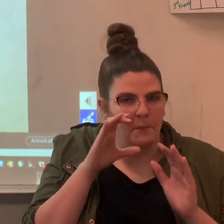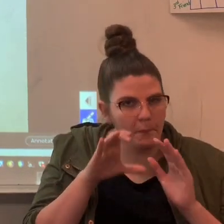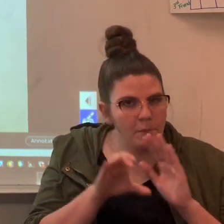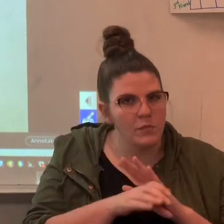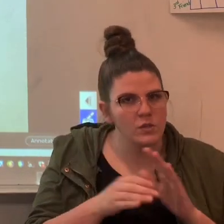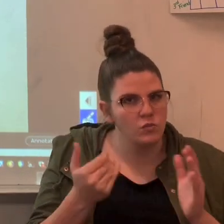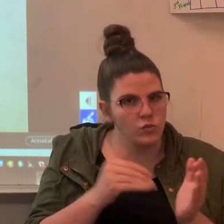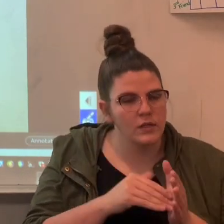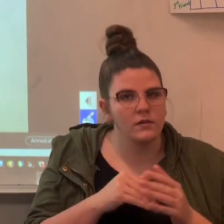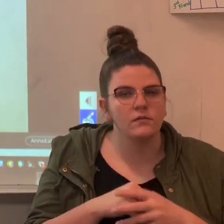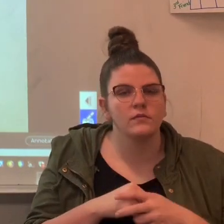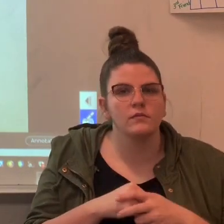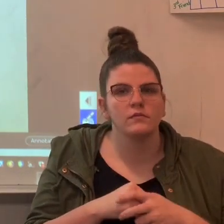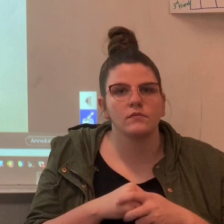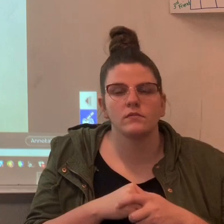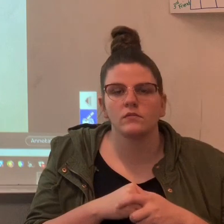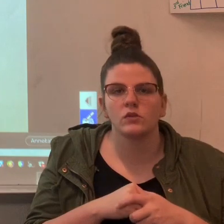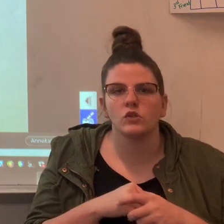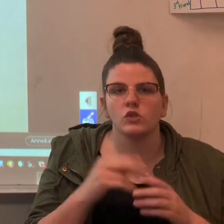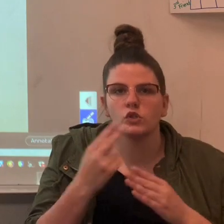help